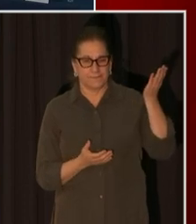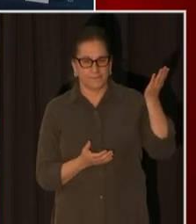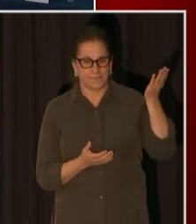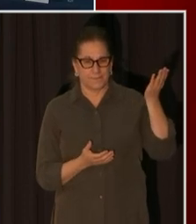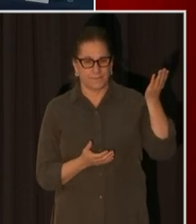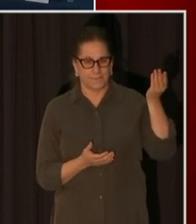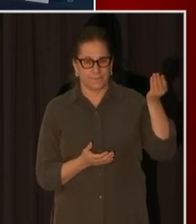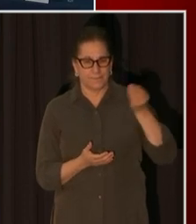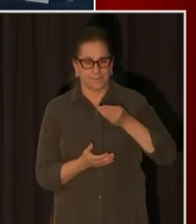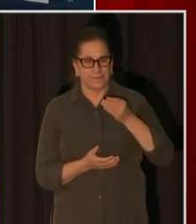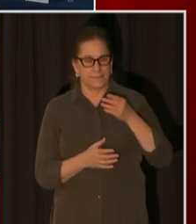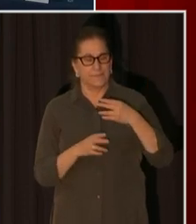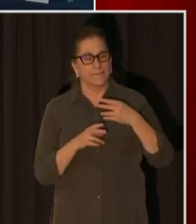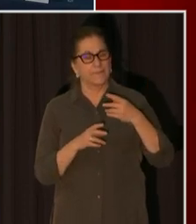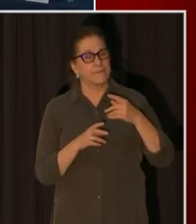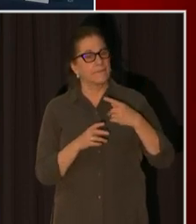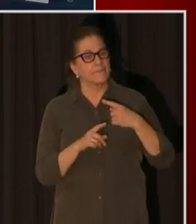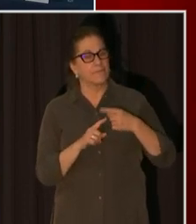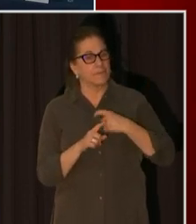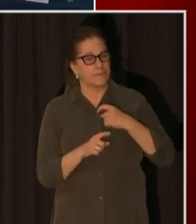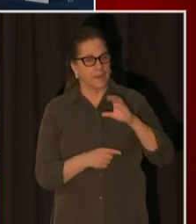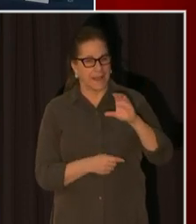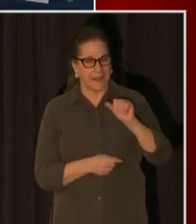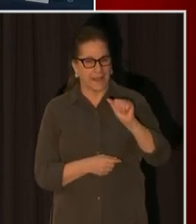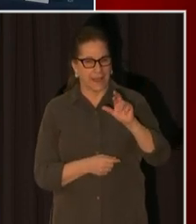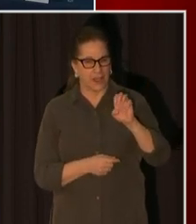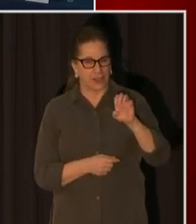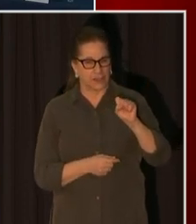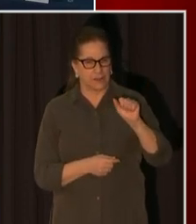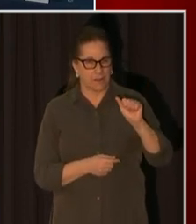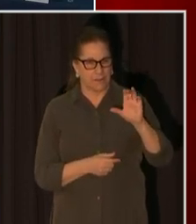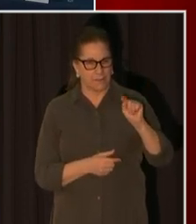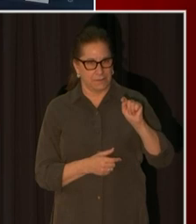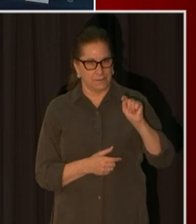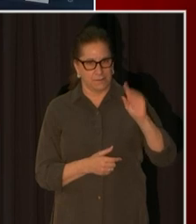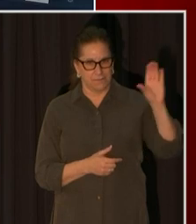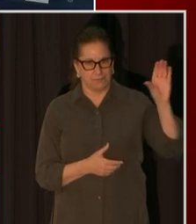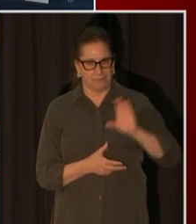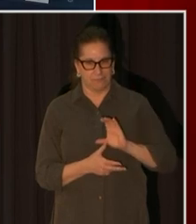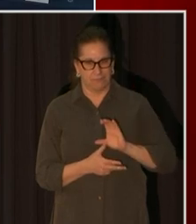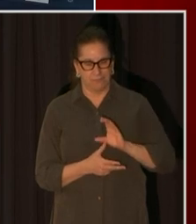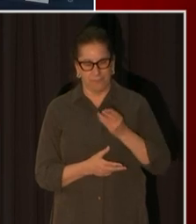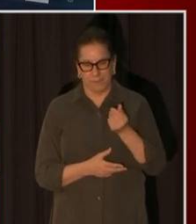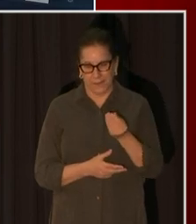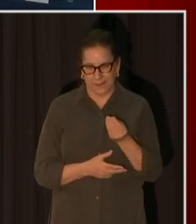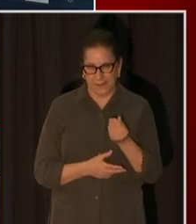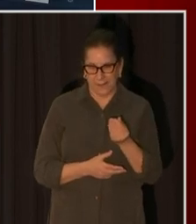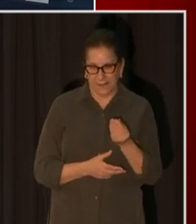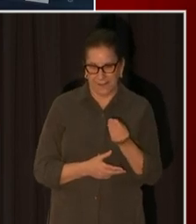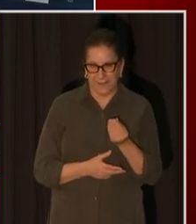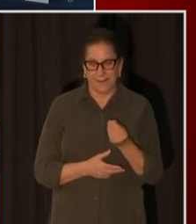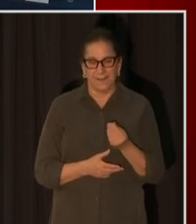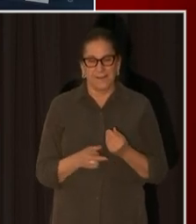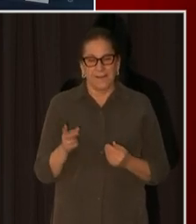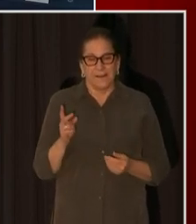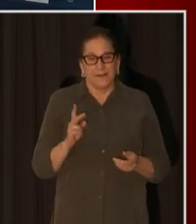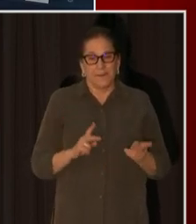get access to free business journals that cost hundreds of dollars per month for free.